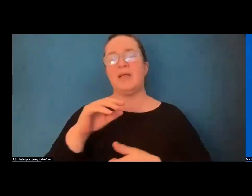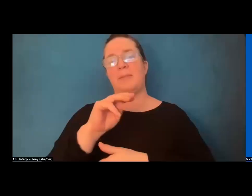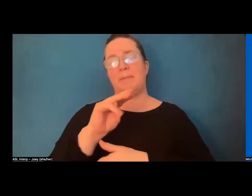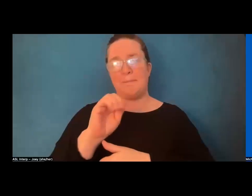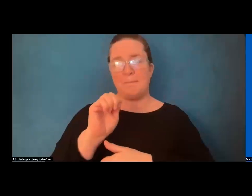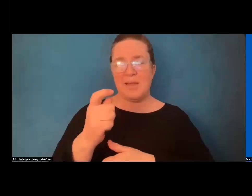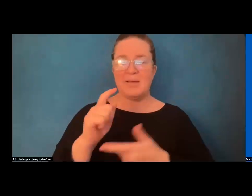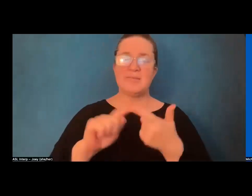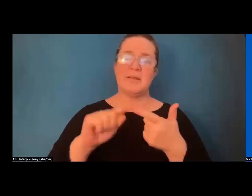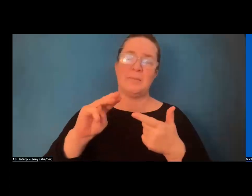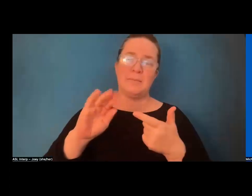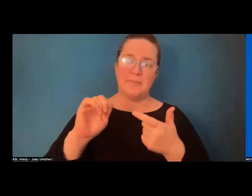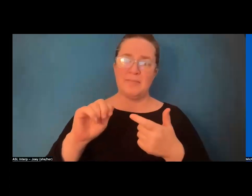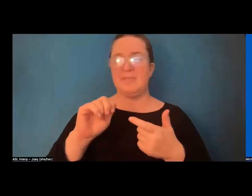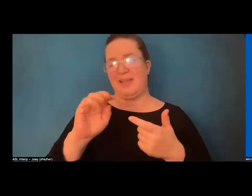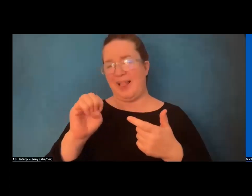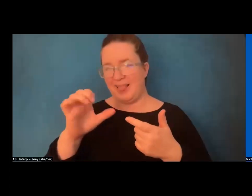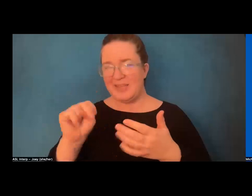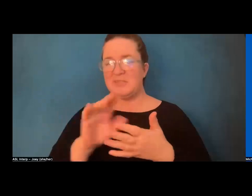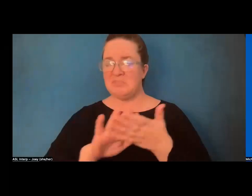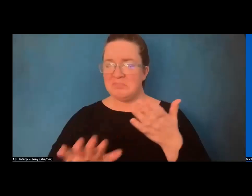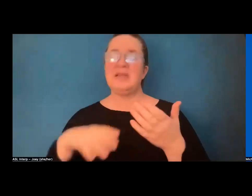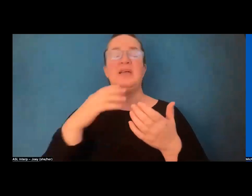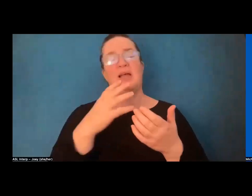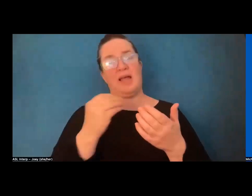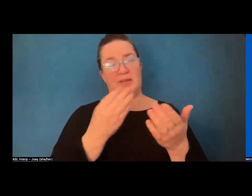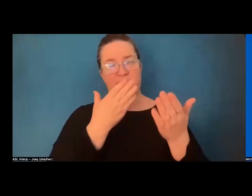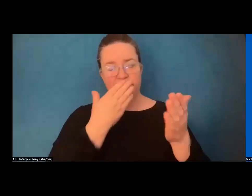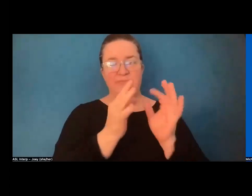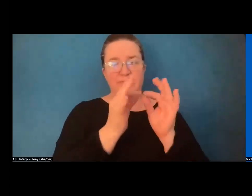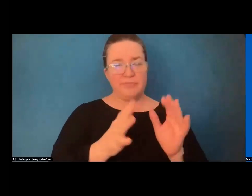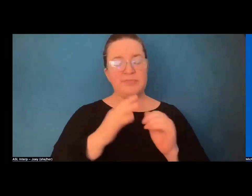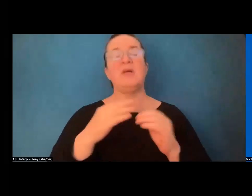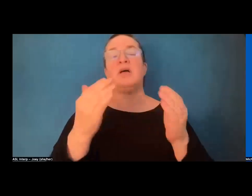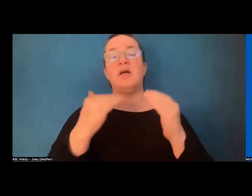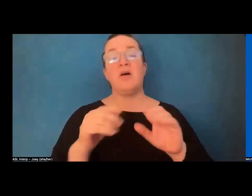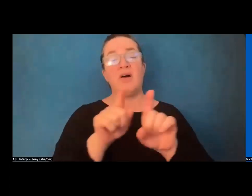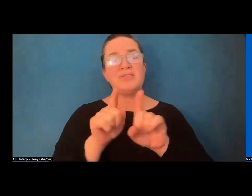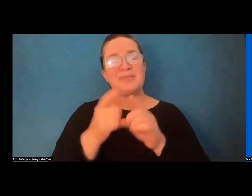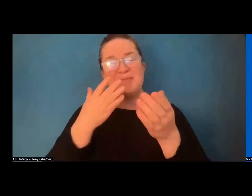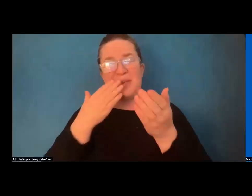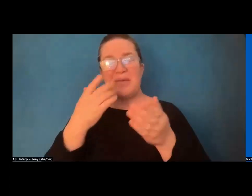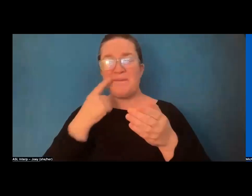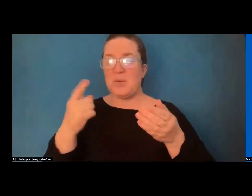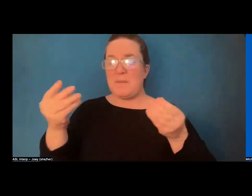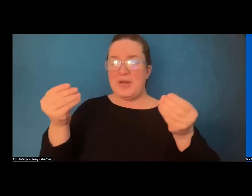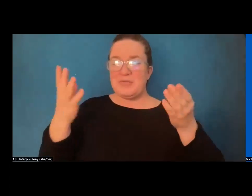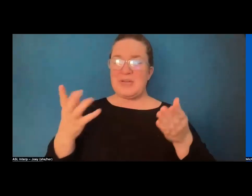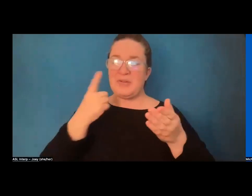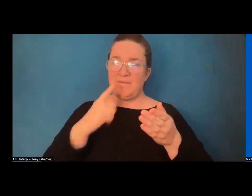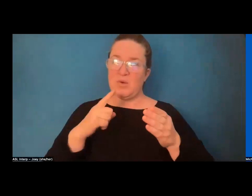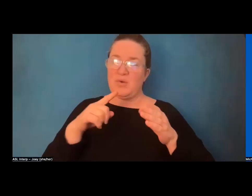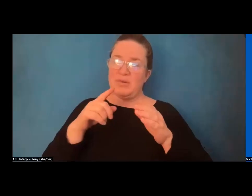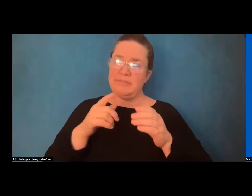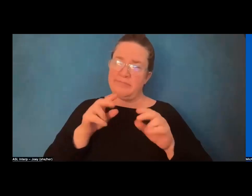for joining us today. And special thanks to Gabby and Annika for helping to moderate our incredibly active chat.